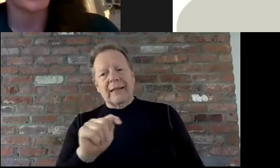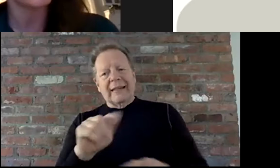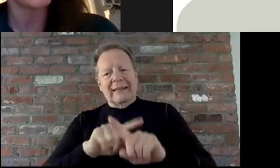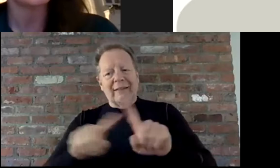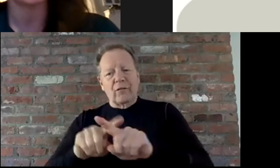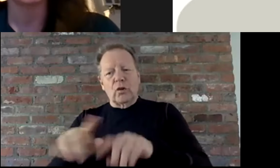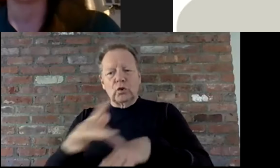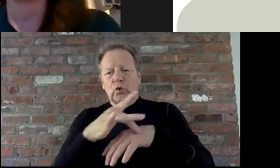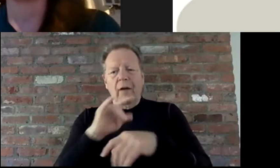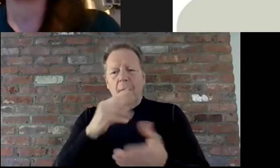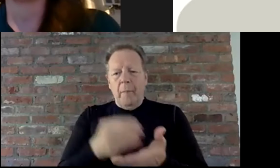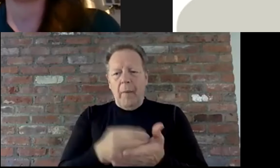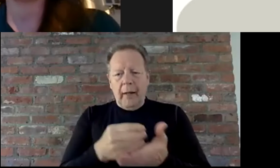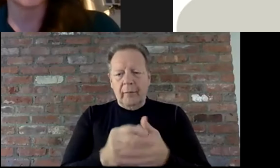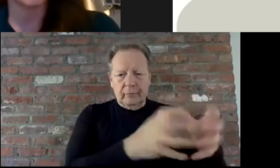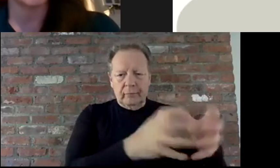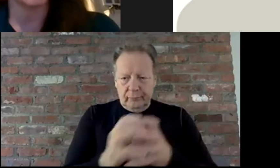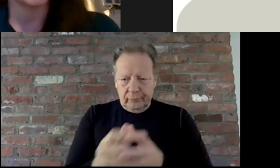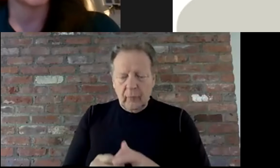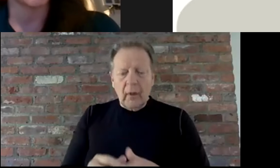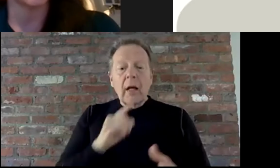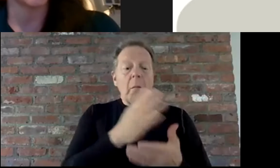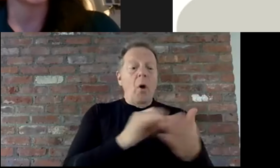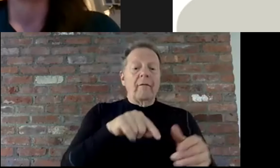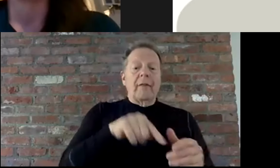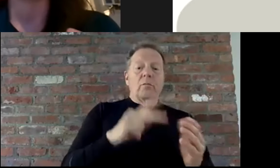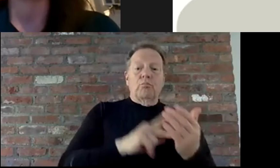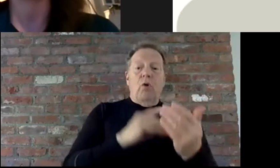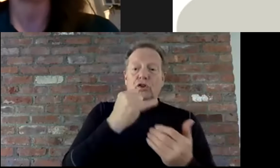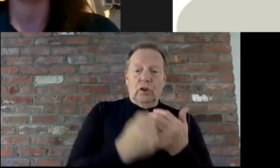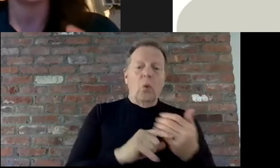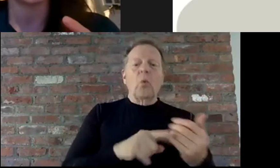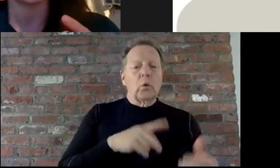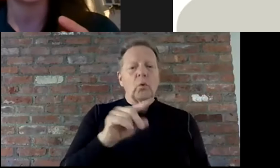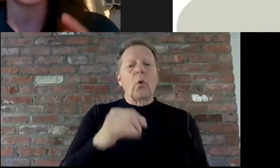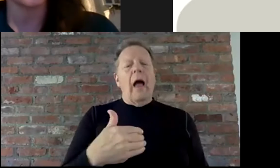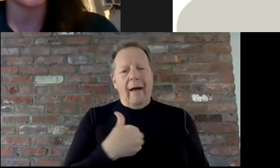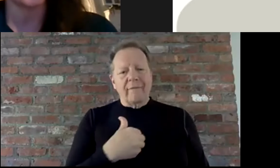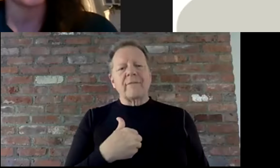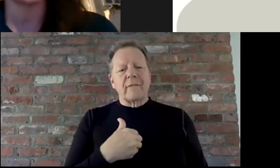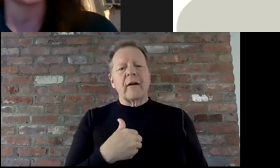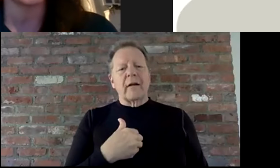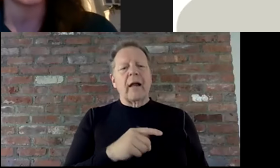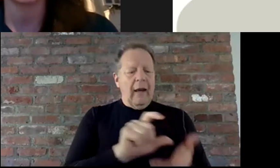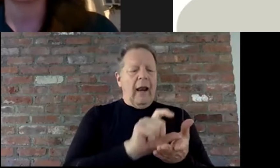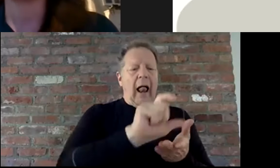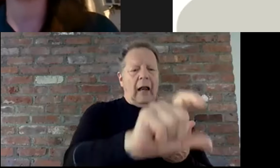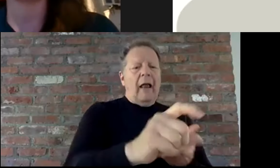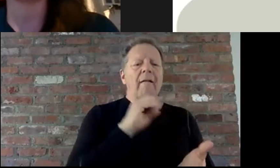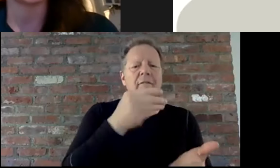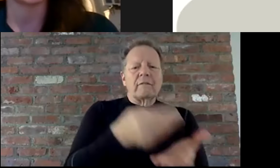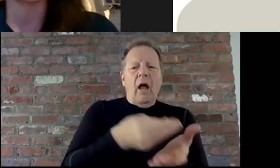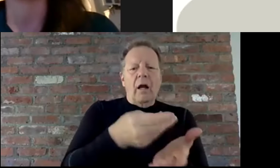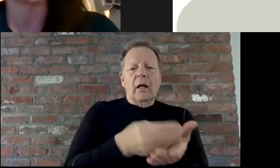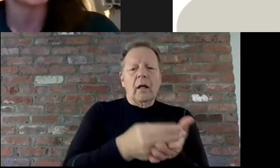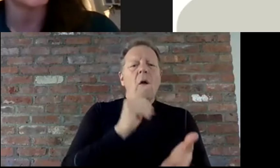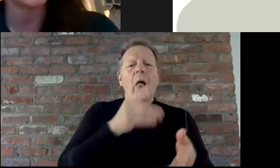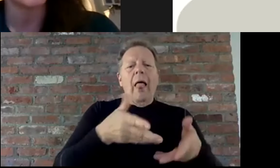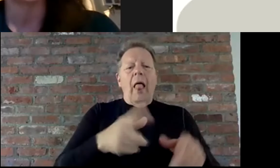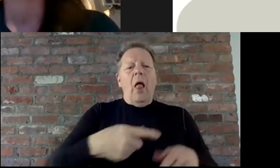think about that. As part of this project, we do have an allocation of funding that will enable us